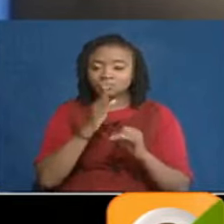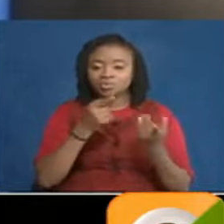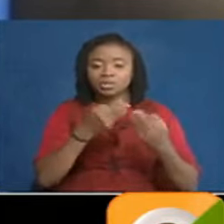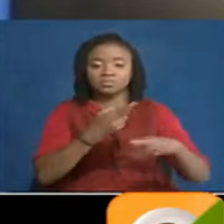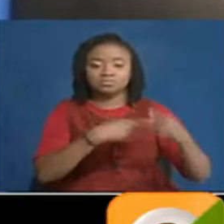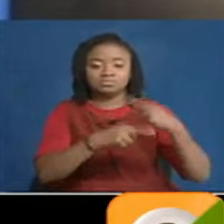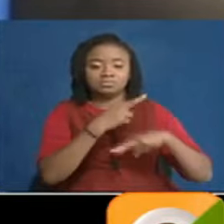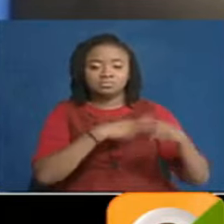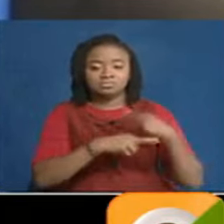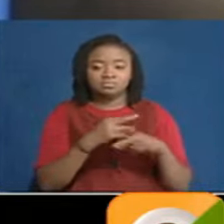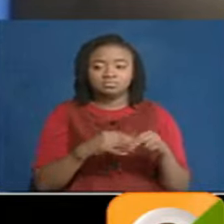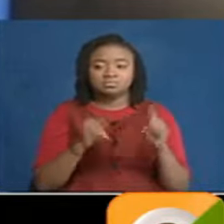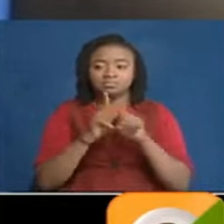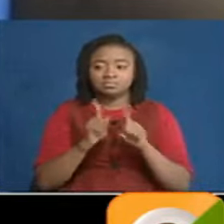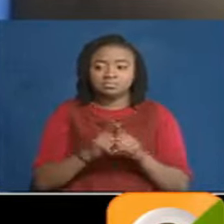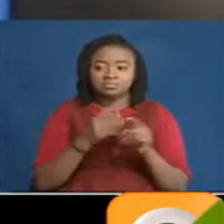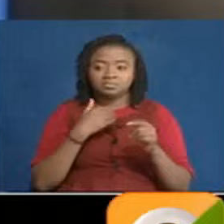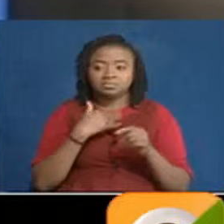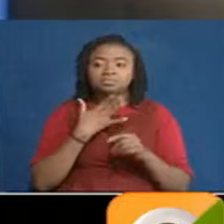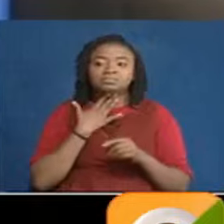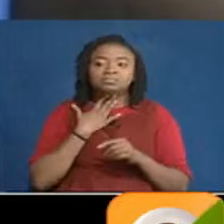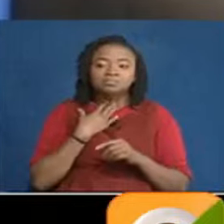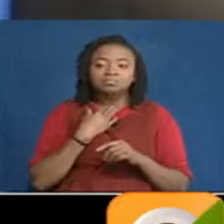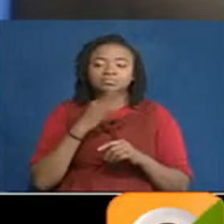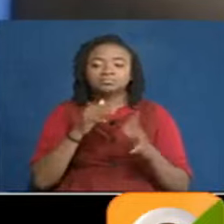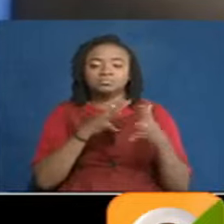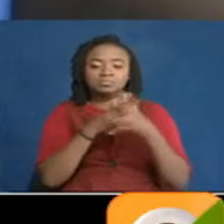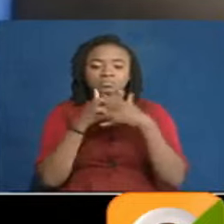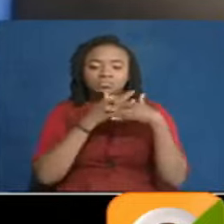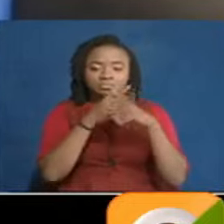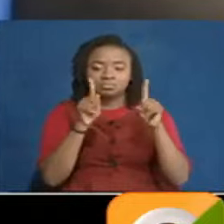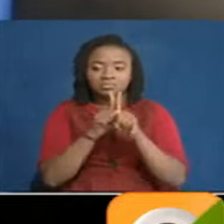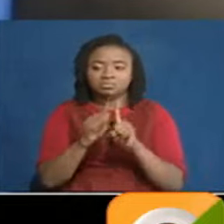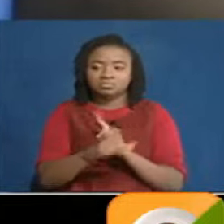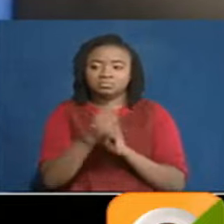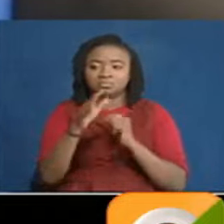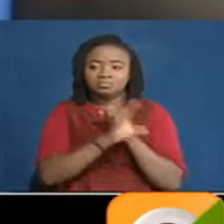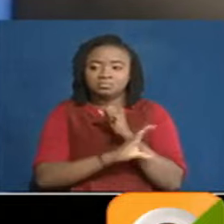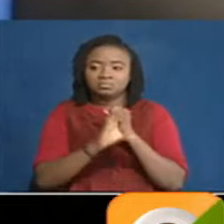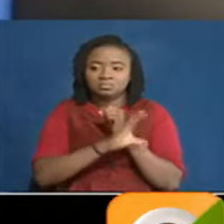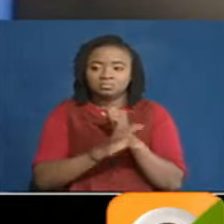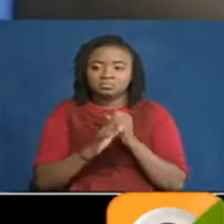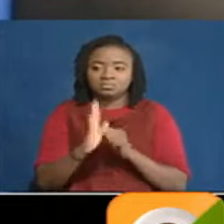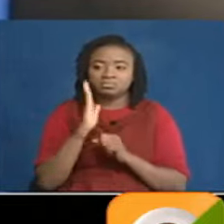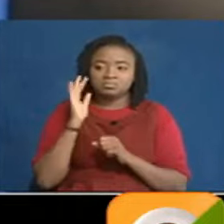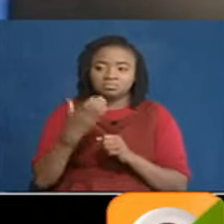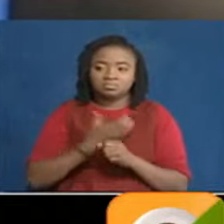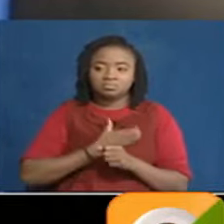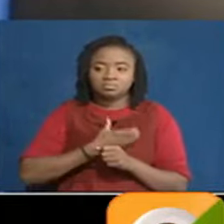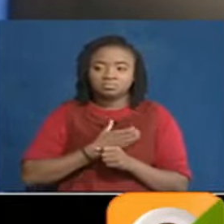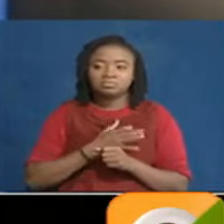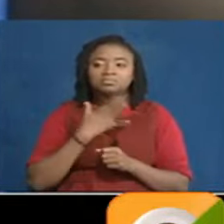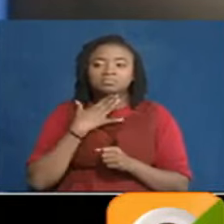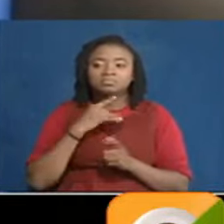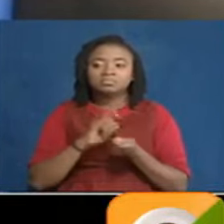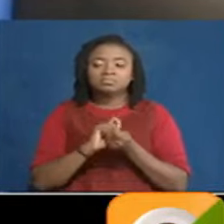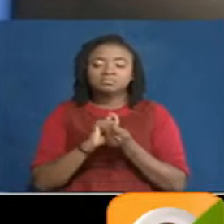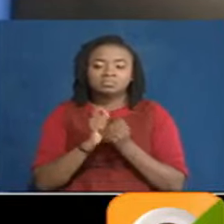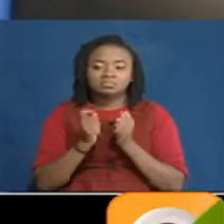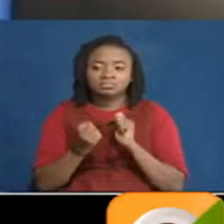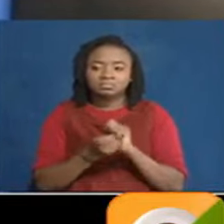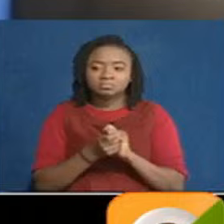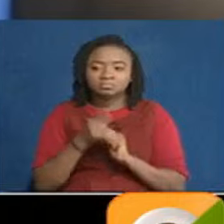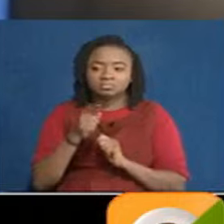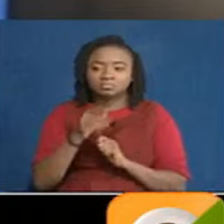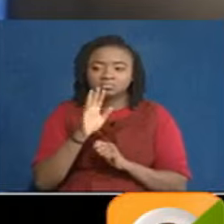desire by the United States and some other countries in the Security Council to change this from an